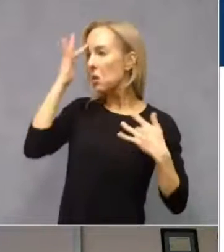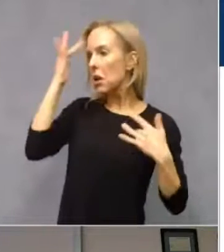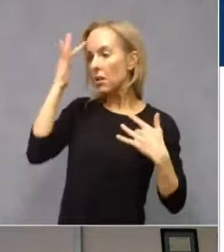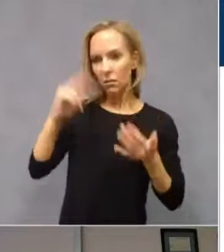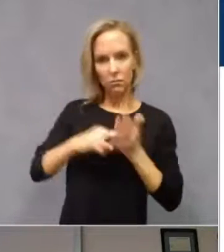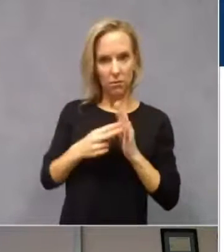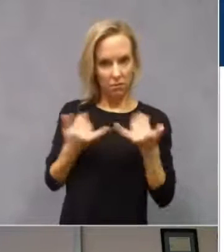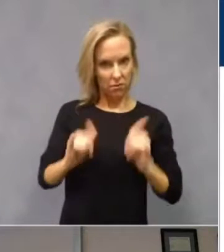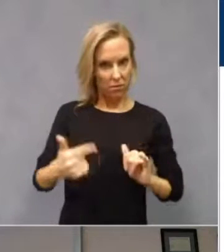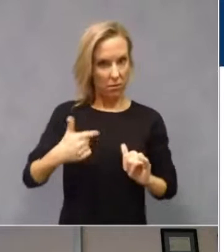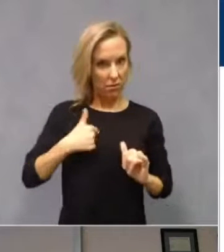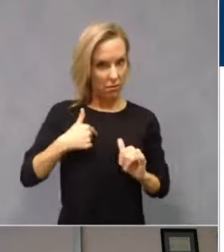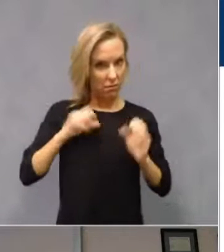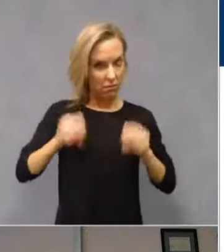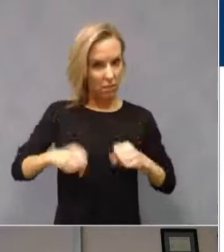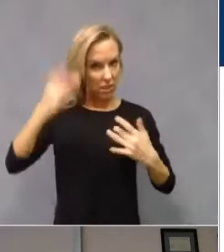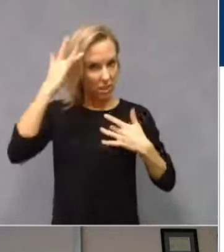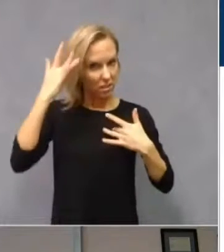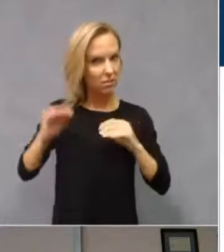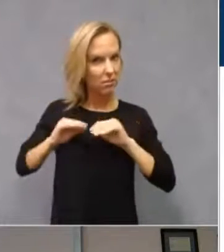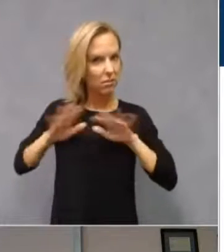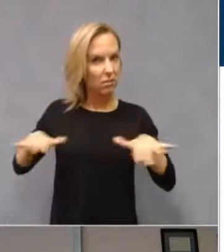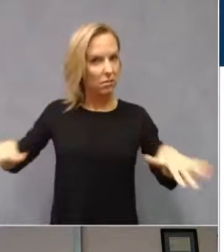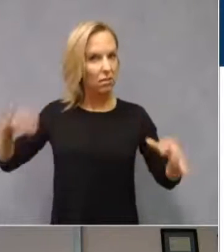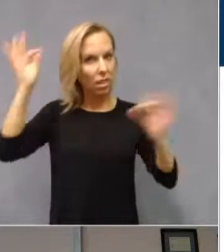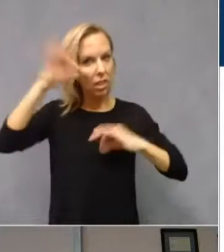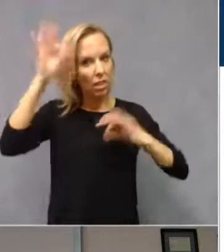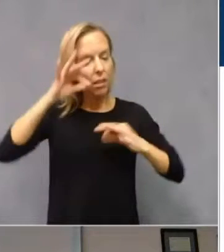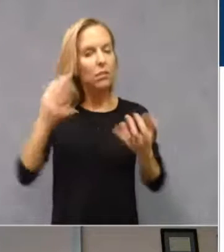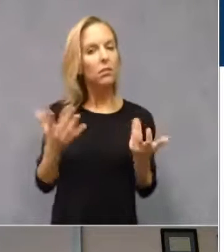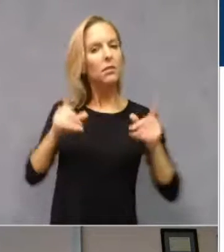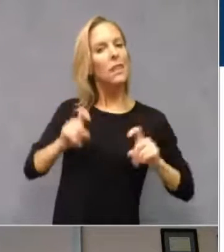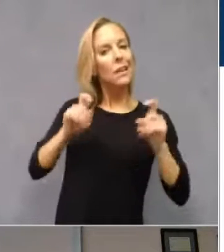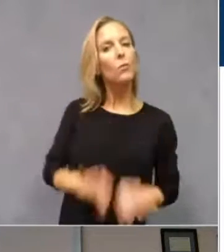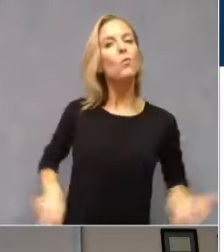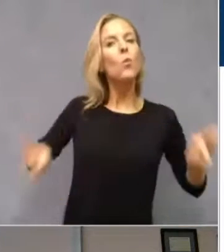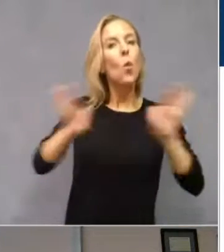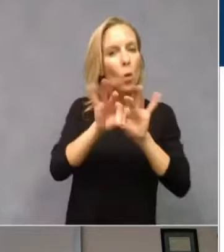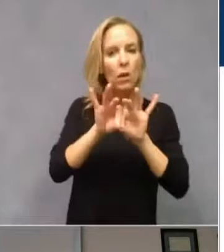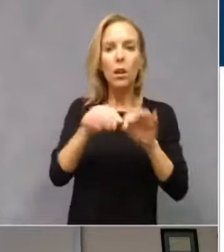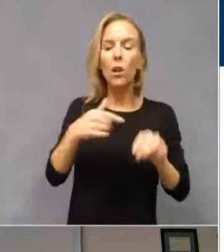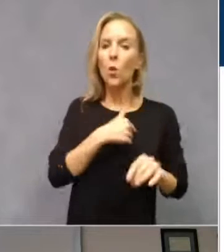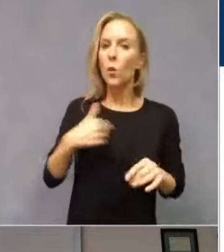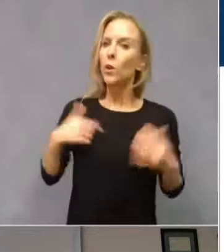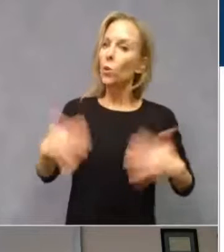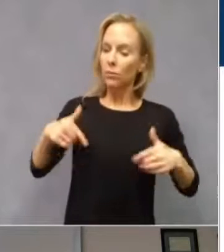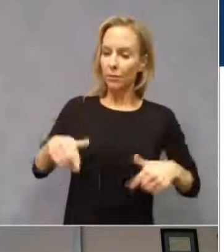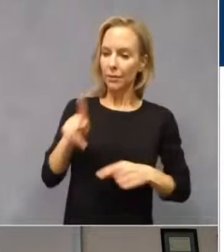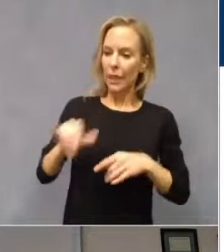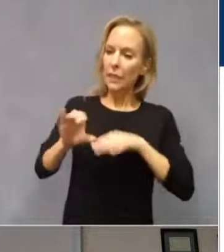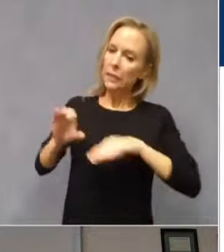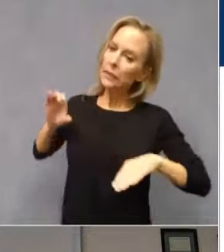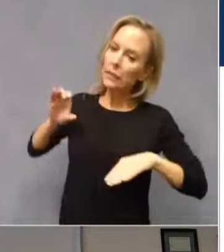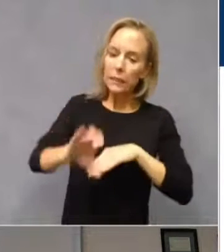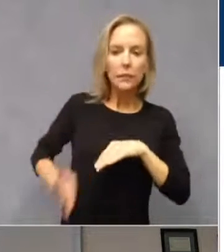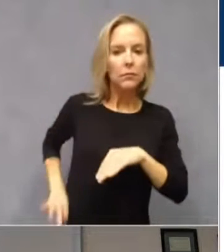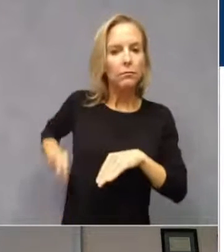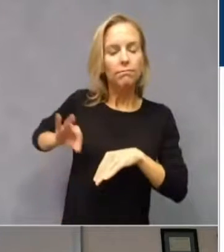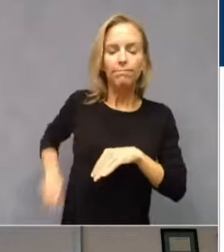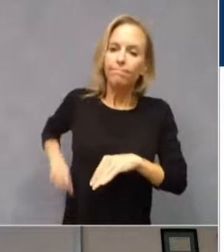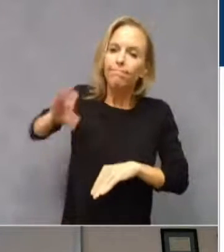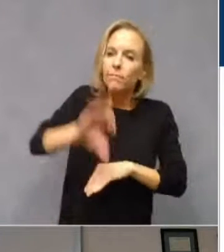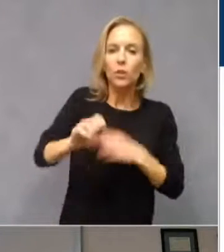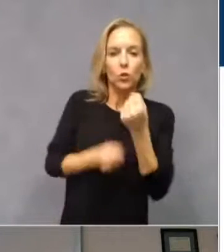disease. And also that testing is important. And we've invested heavily in Kentucky to support testing and